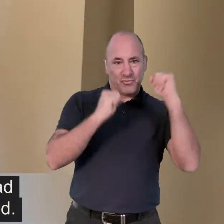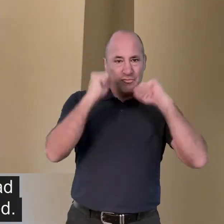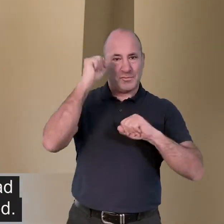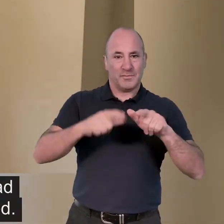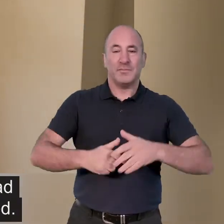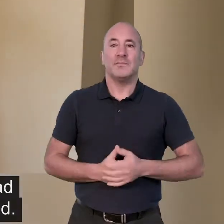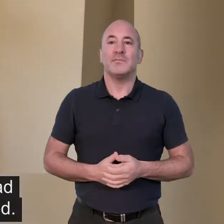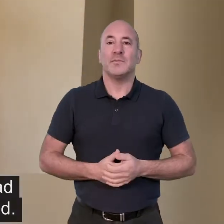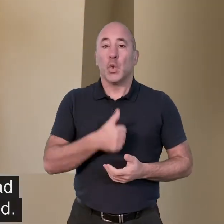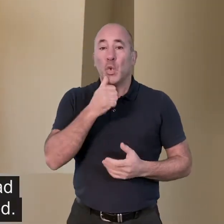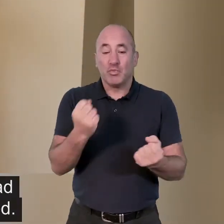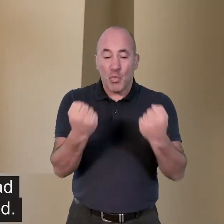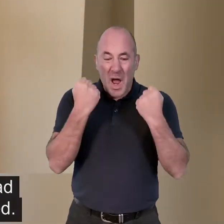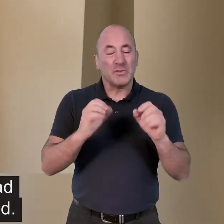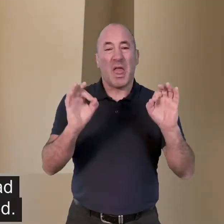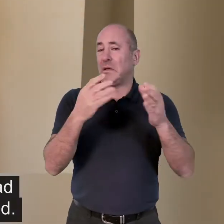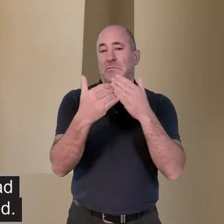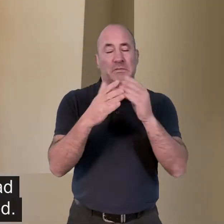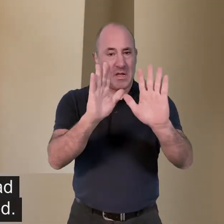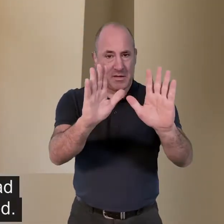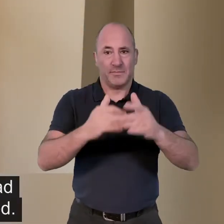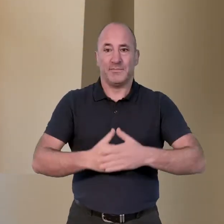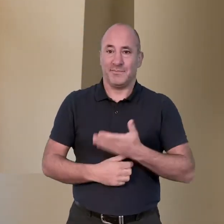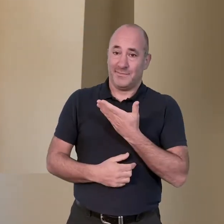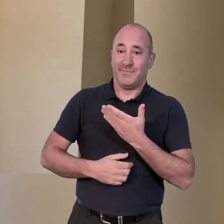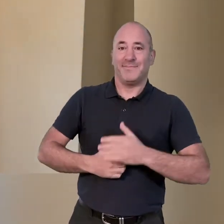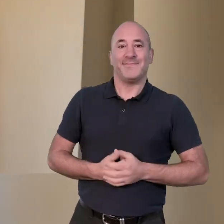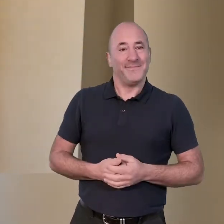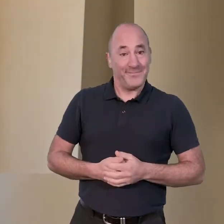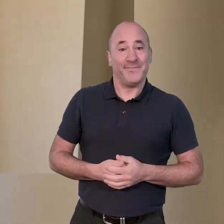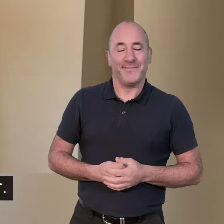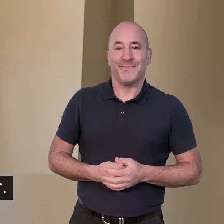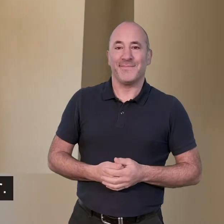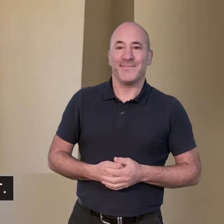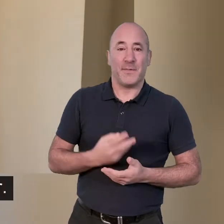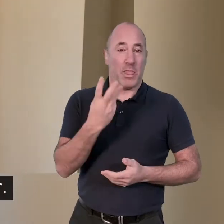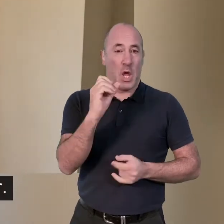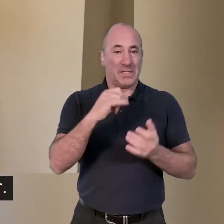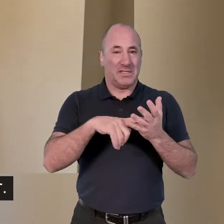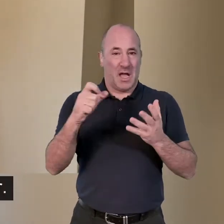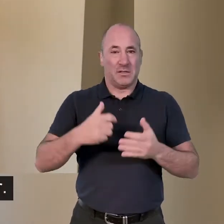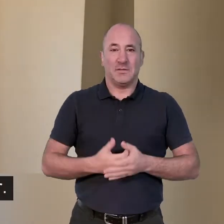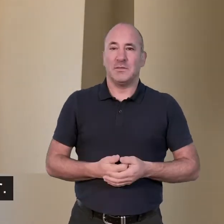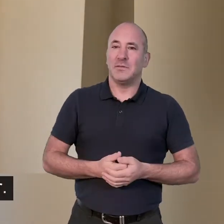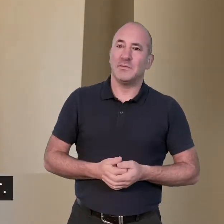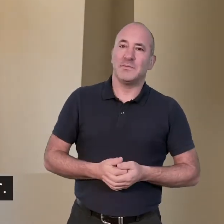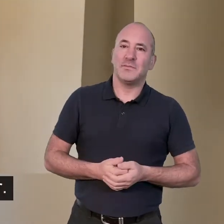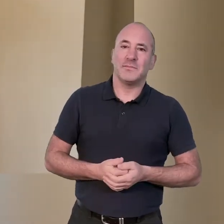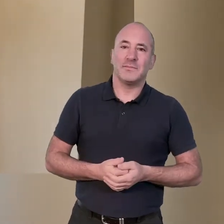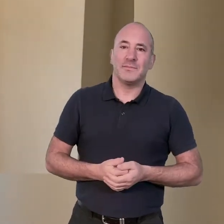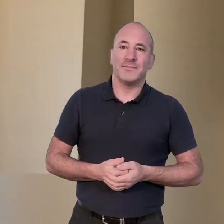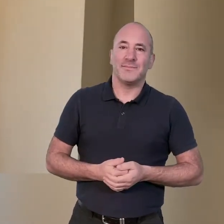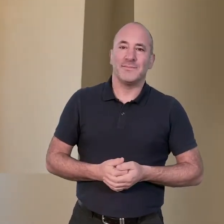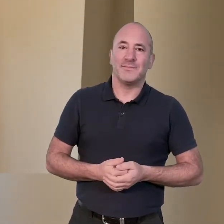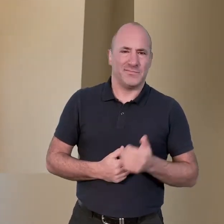position on overhead punches. Weights or unweights, let's go. So, 30 seconds, up in the air.